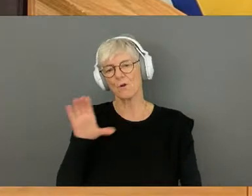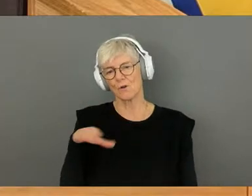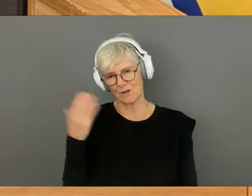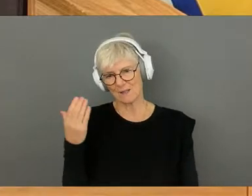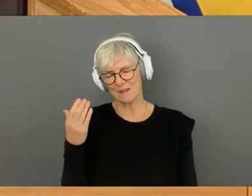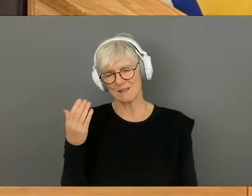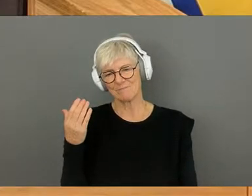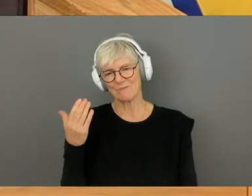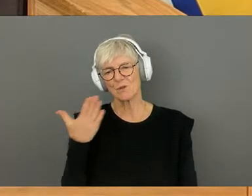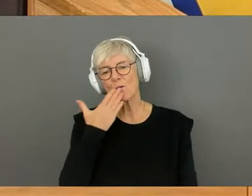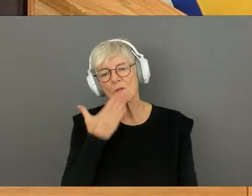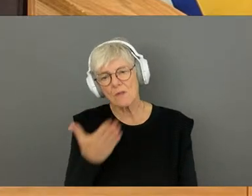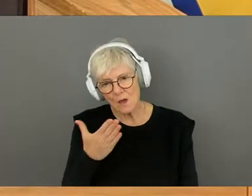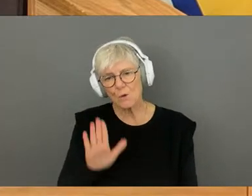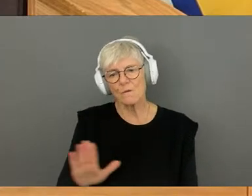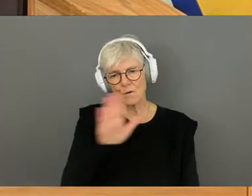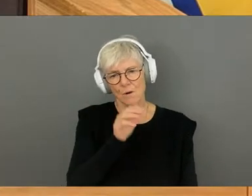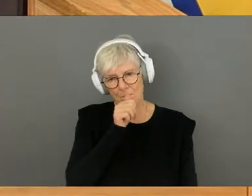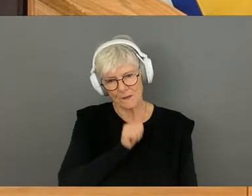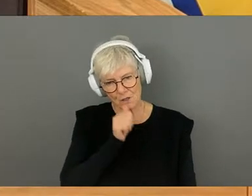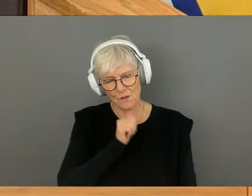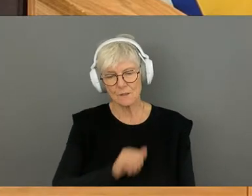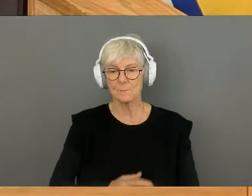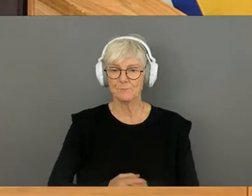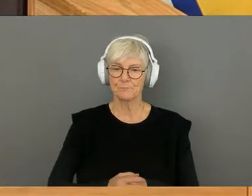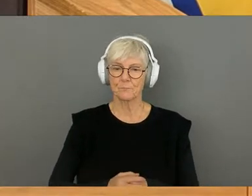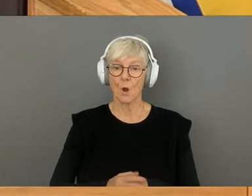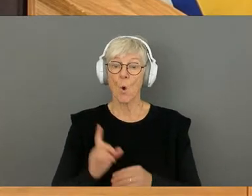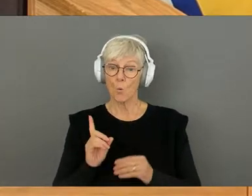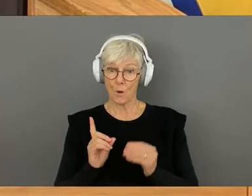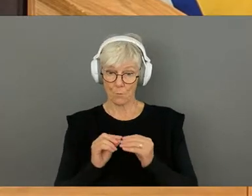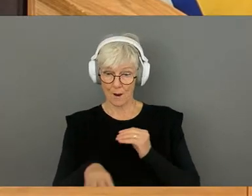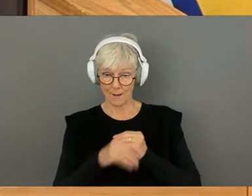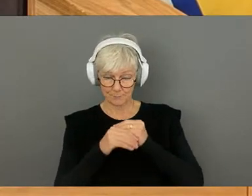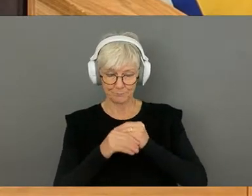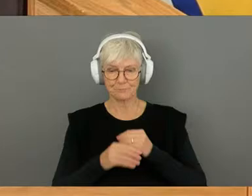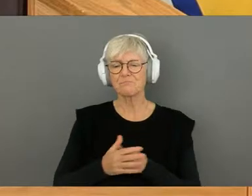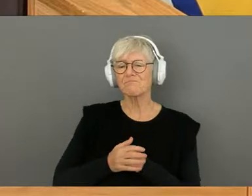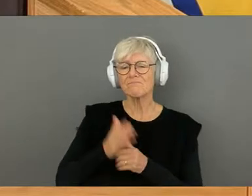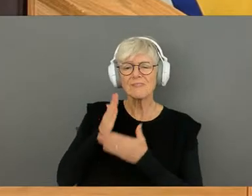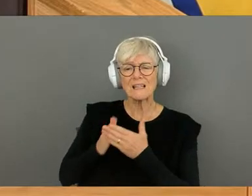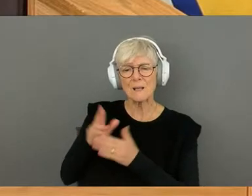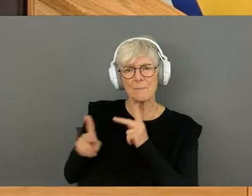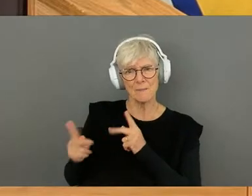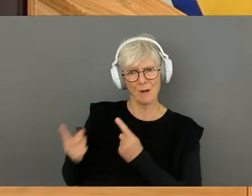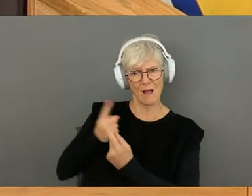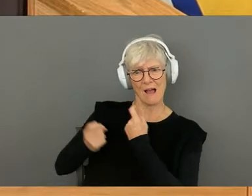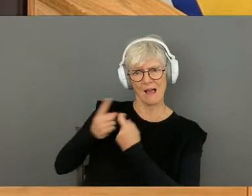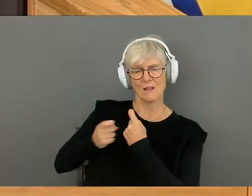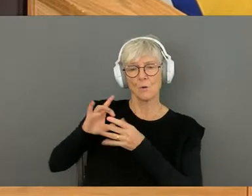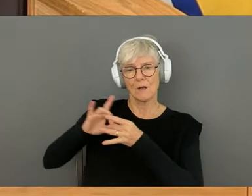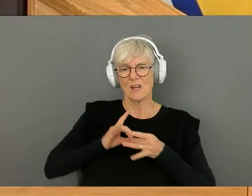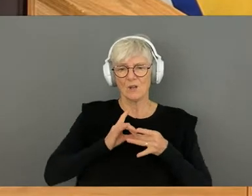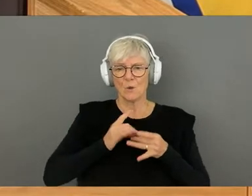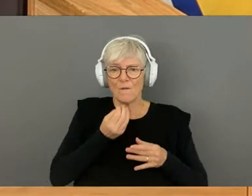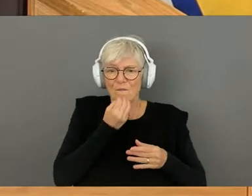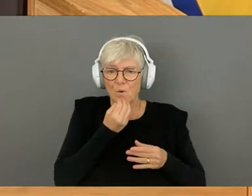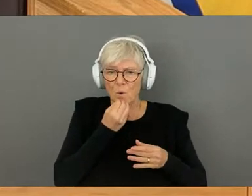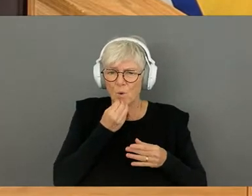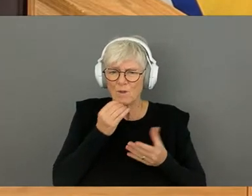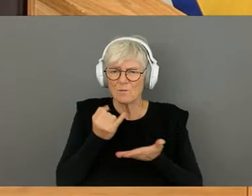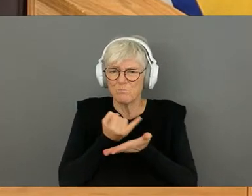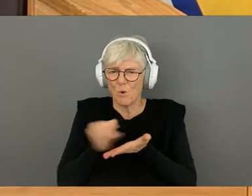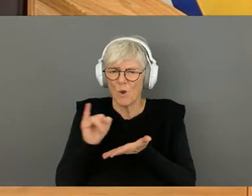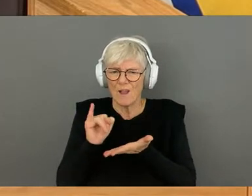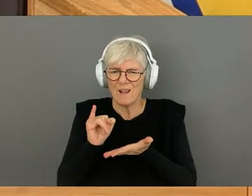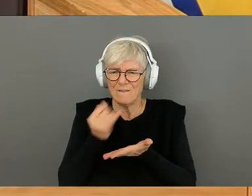add. There has been some questions from people that have been affected by this storm in relation to food loss. So in that regard,